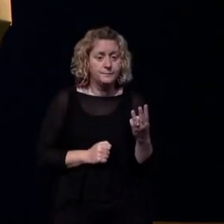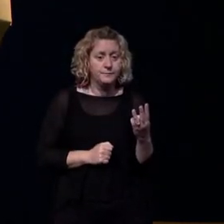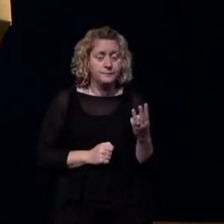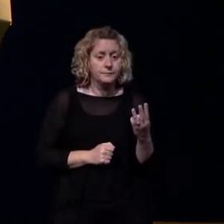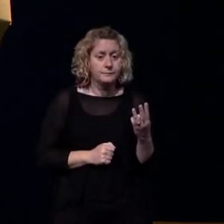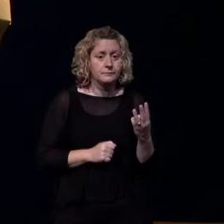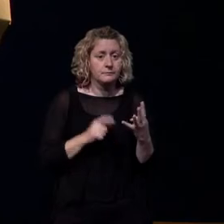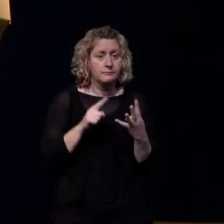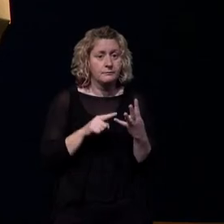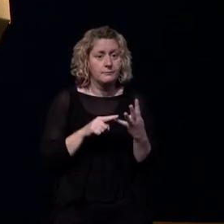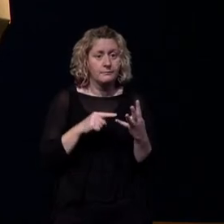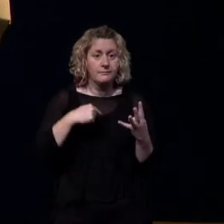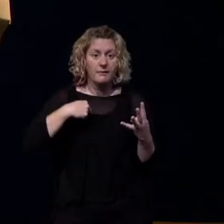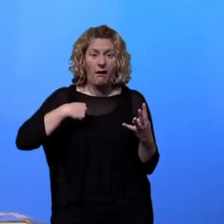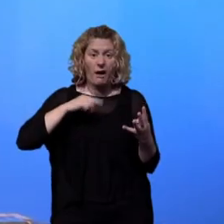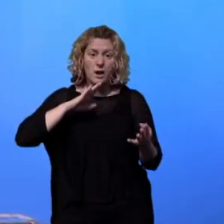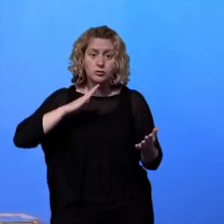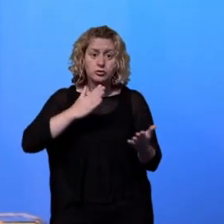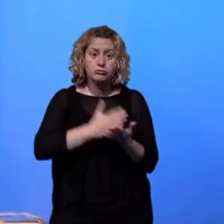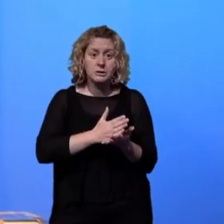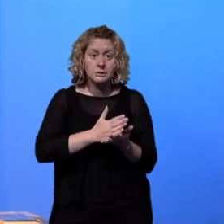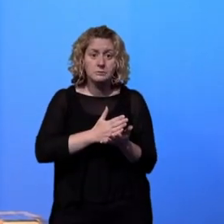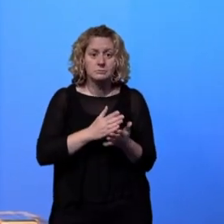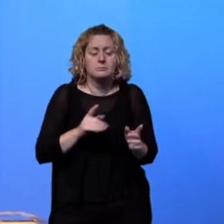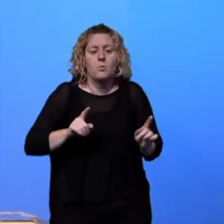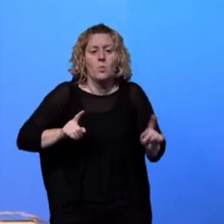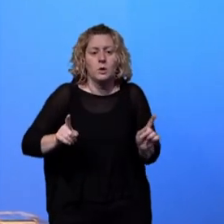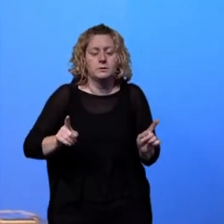What do I trust?